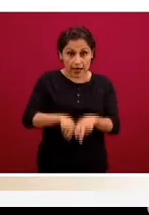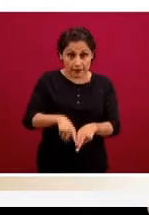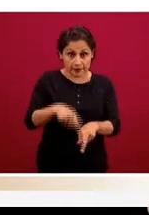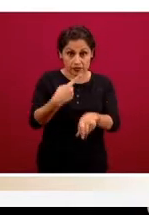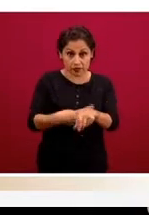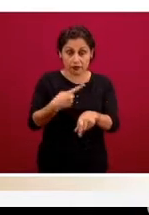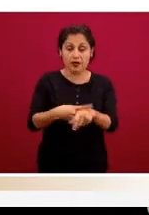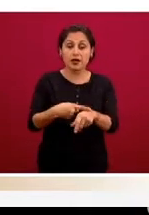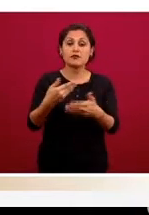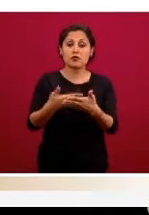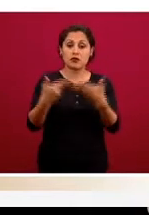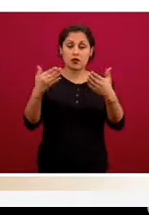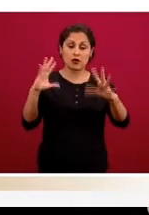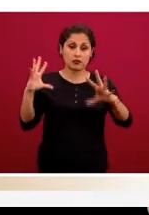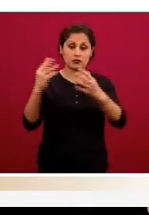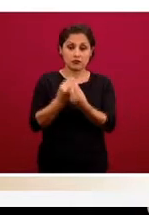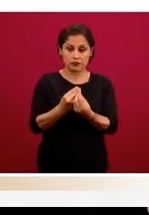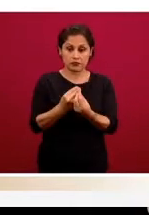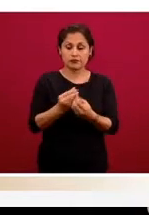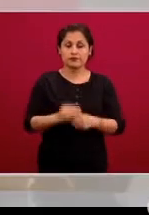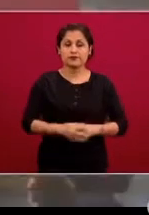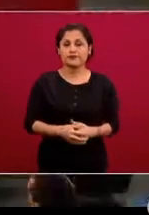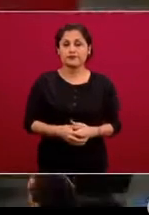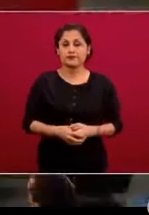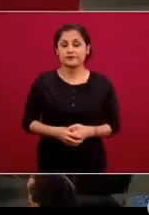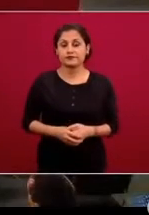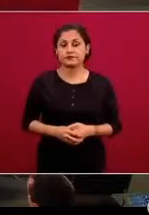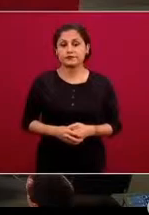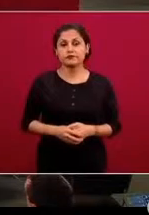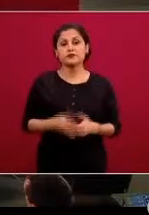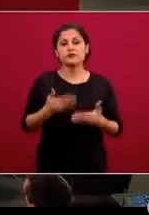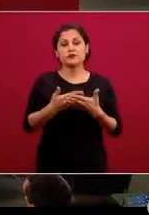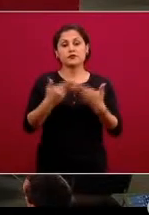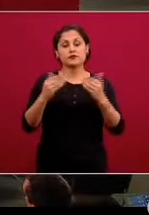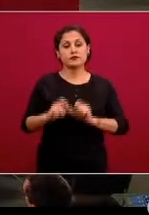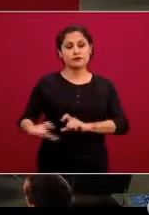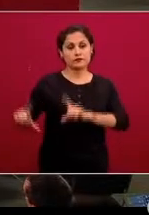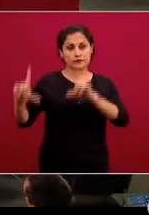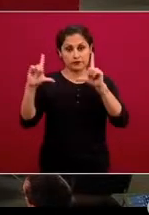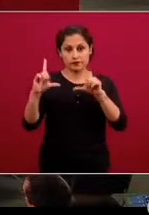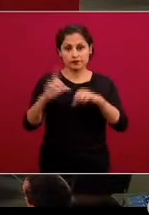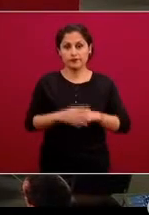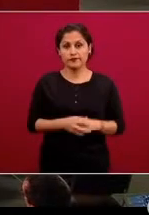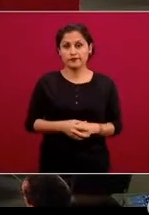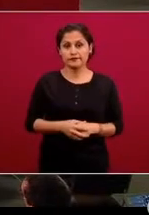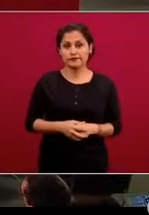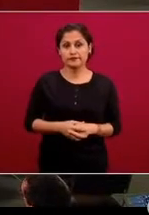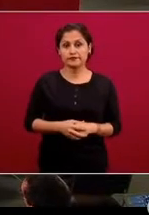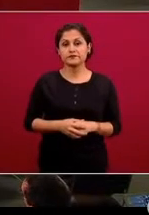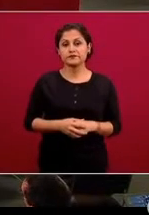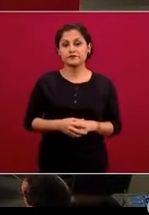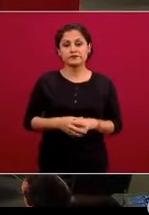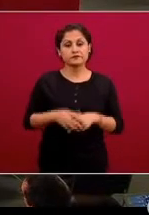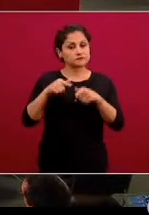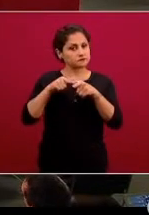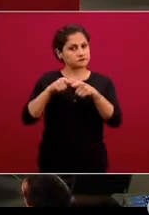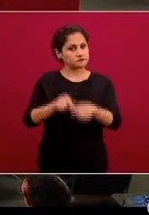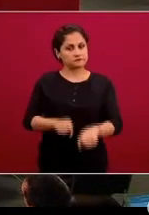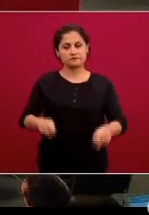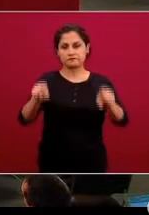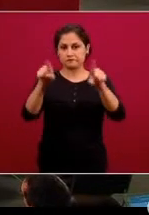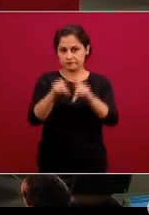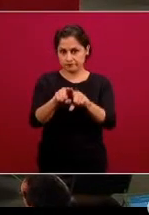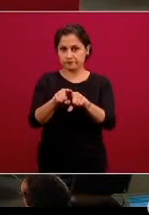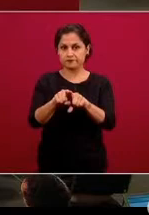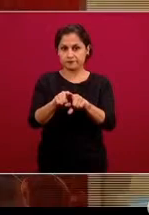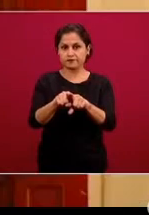far. Now, on the next slide, we can see that this focus is the same as we were talking about yesterday.